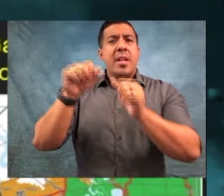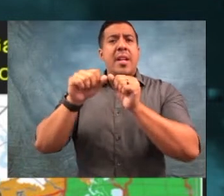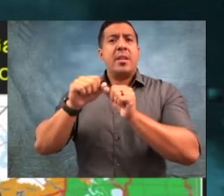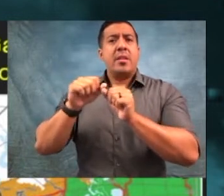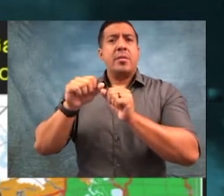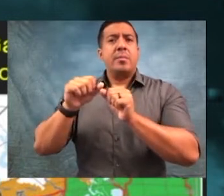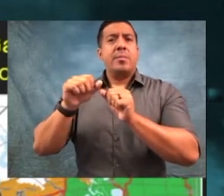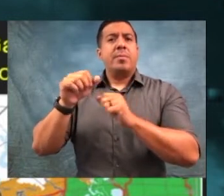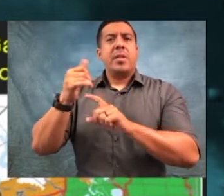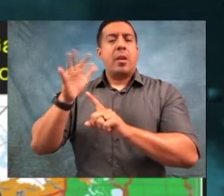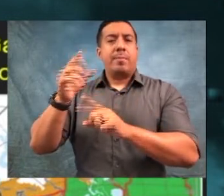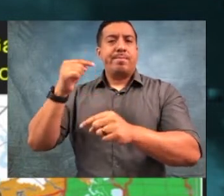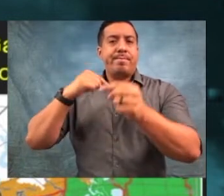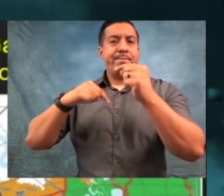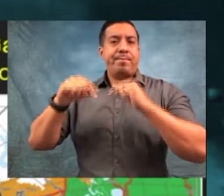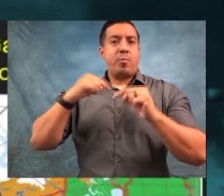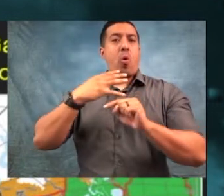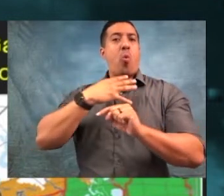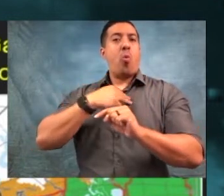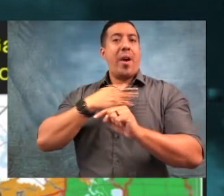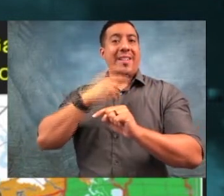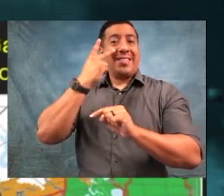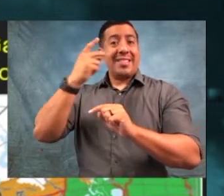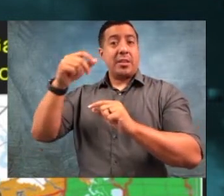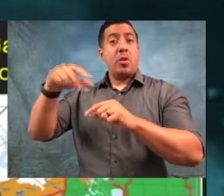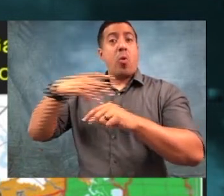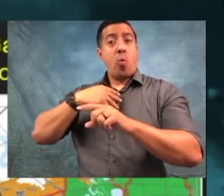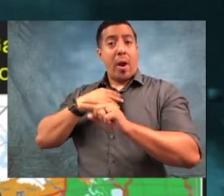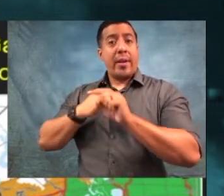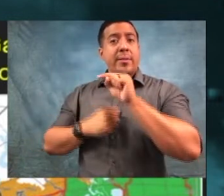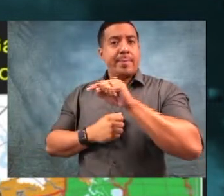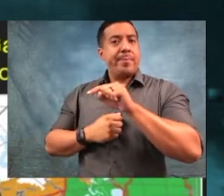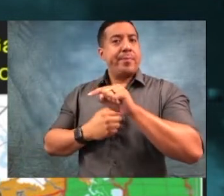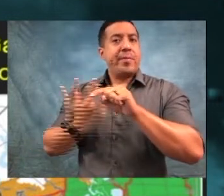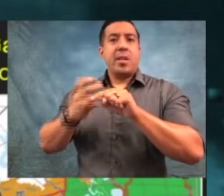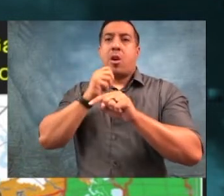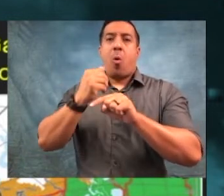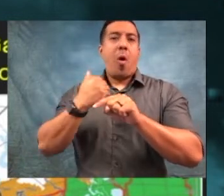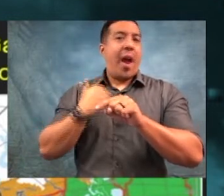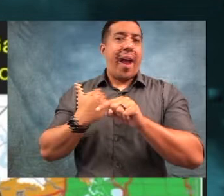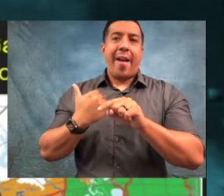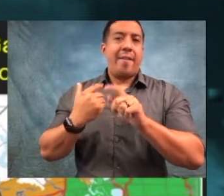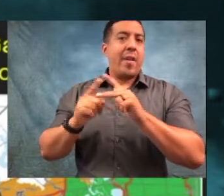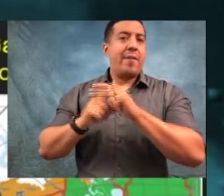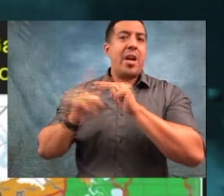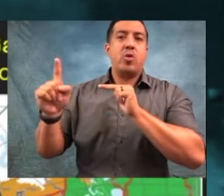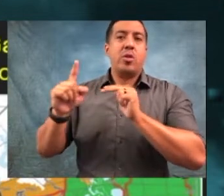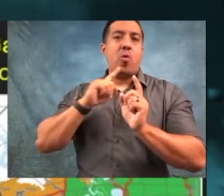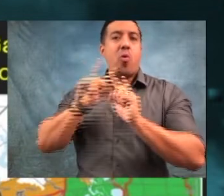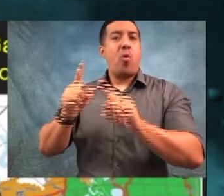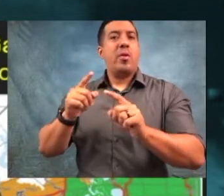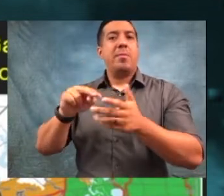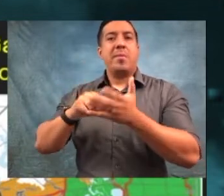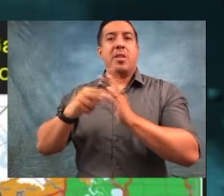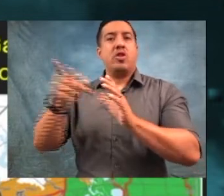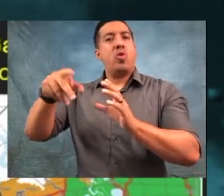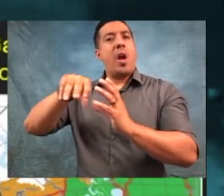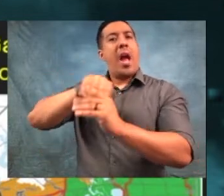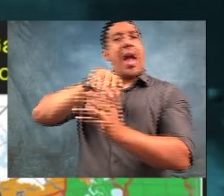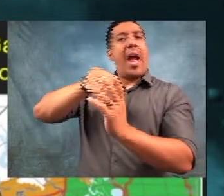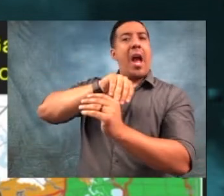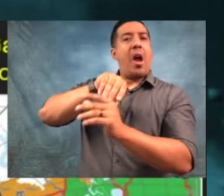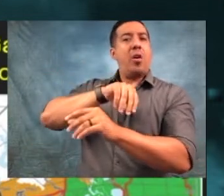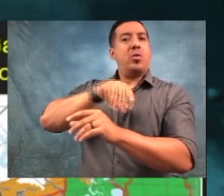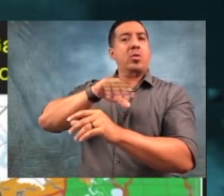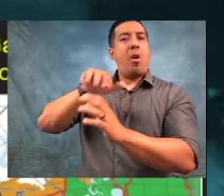in in white on the map normally would not have an evacuation order. You're sort of outside